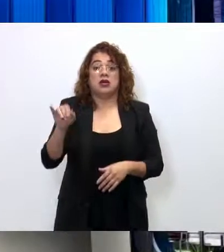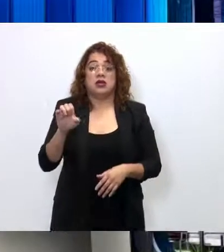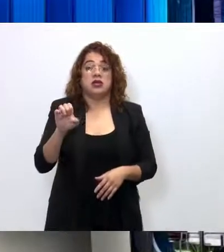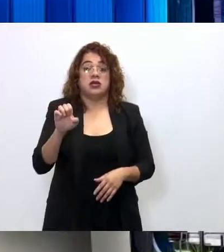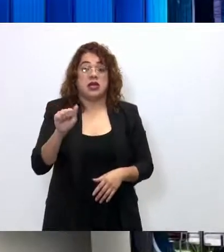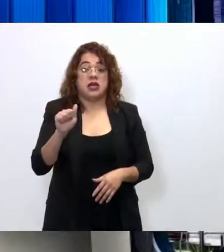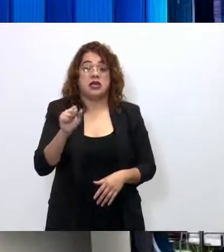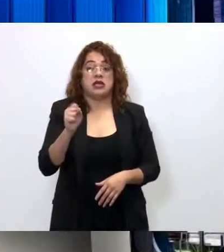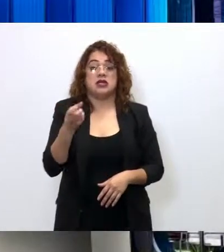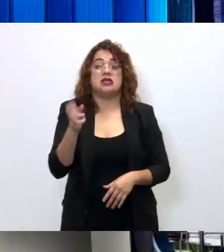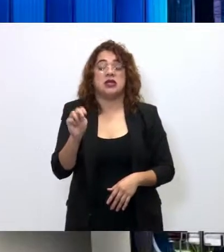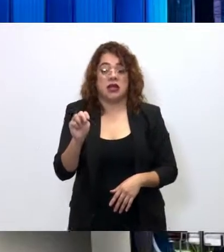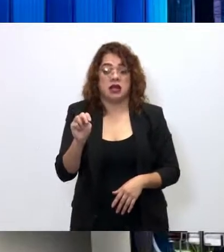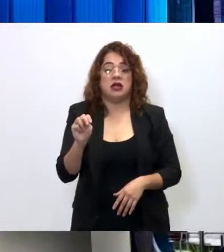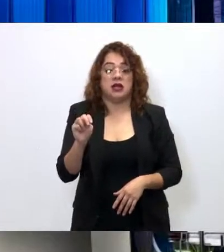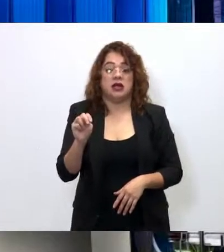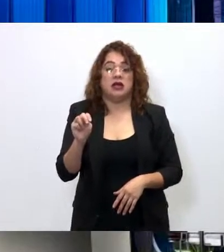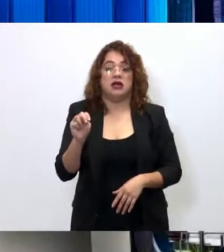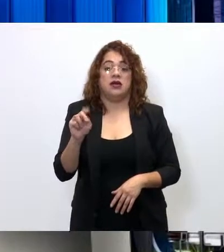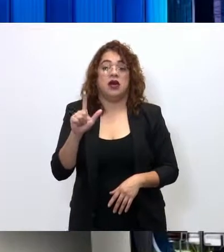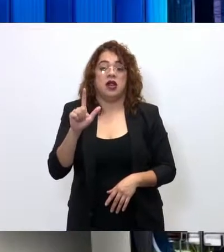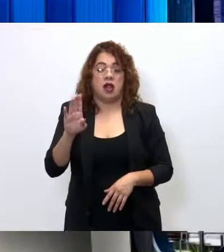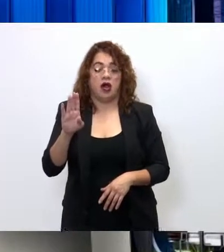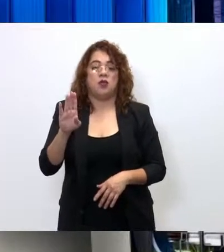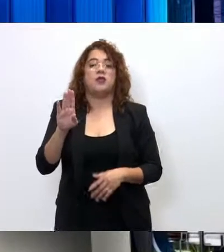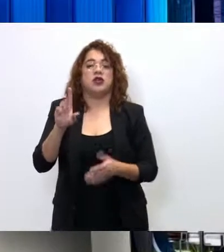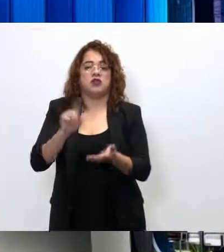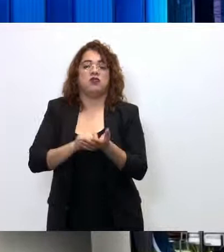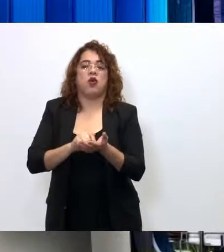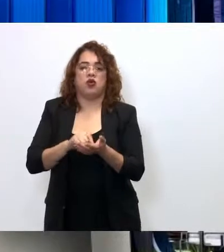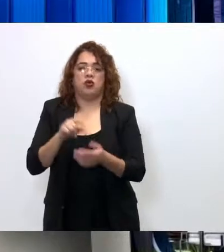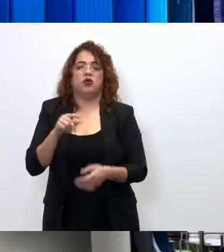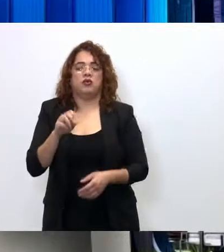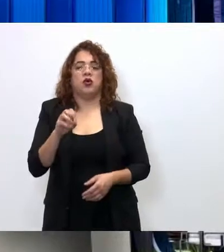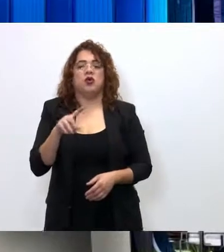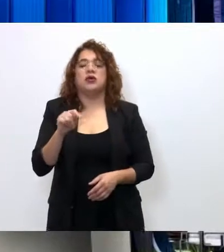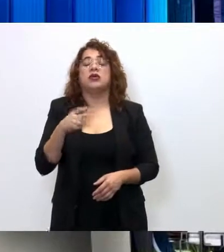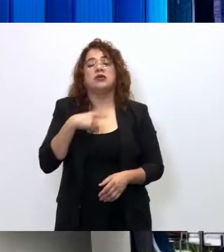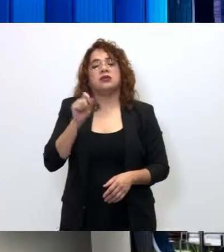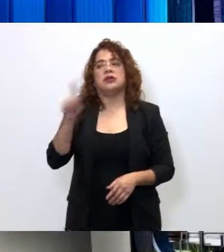Hi, can you hear me? Yes, we can. This question is for the mayor.